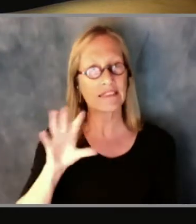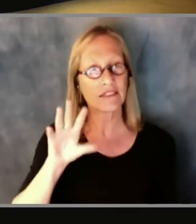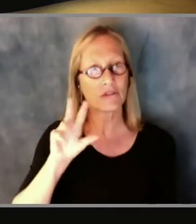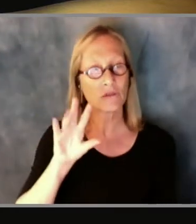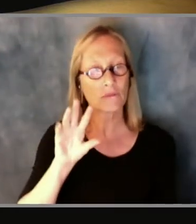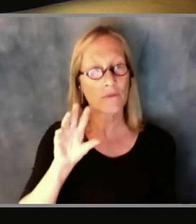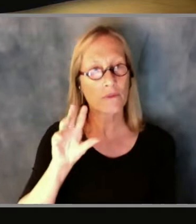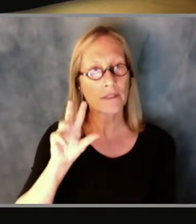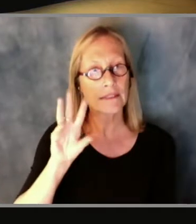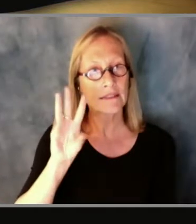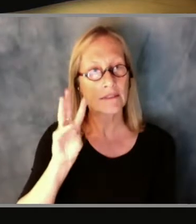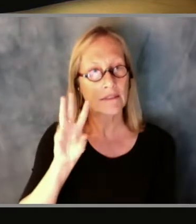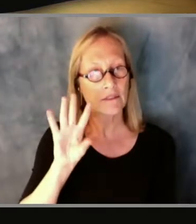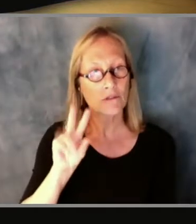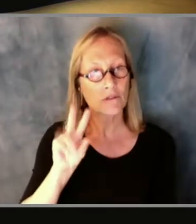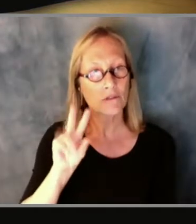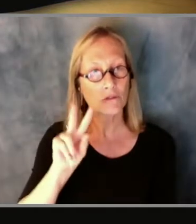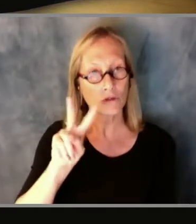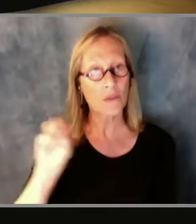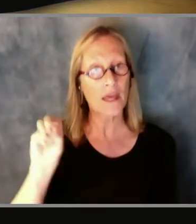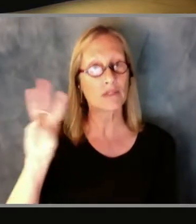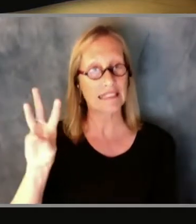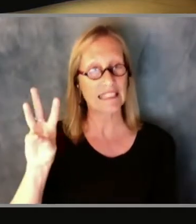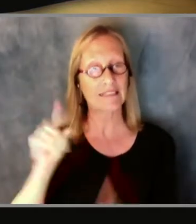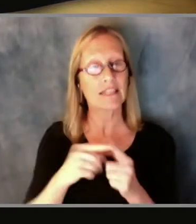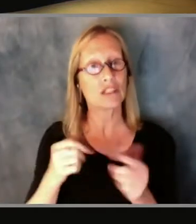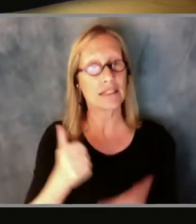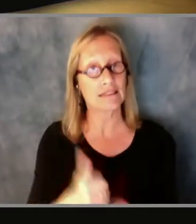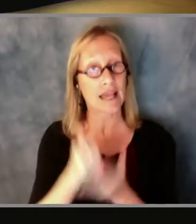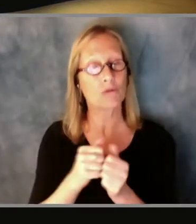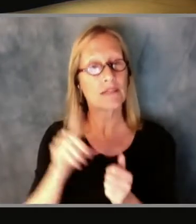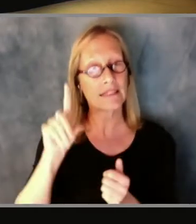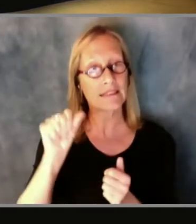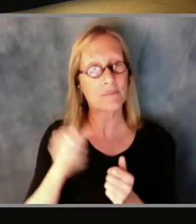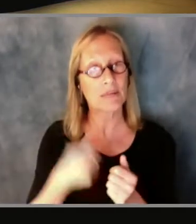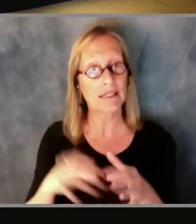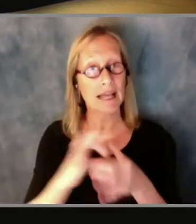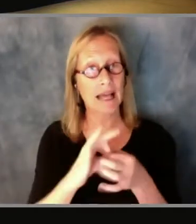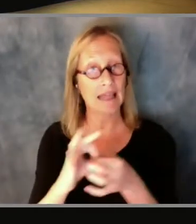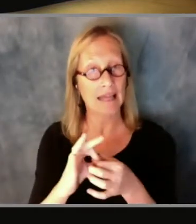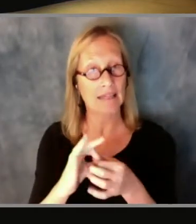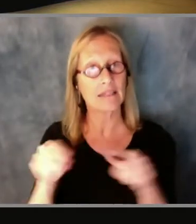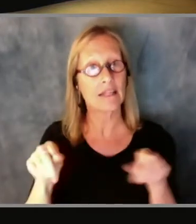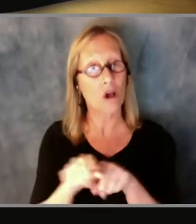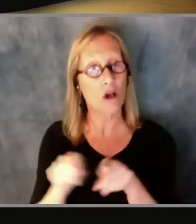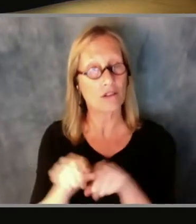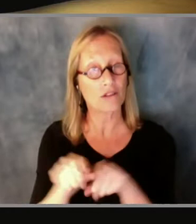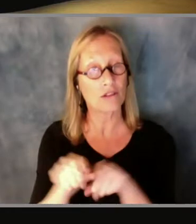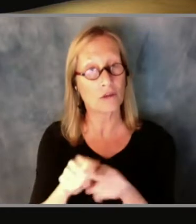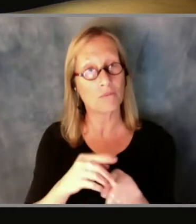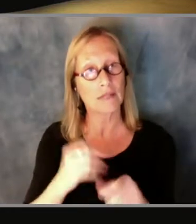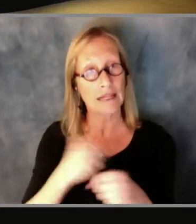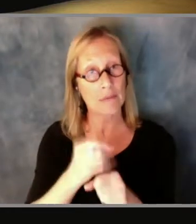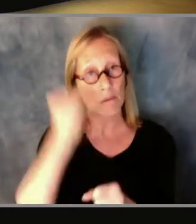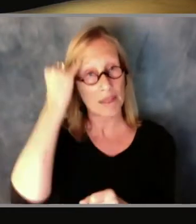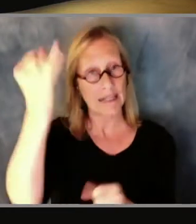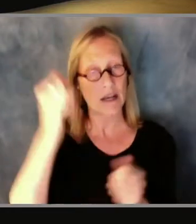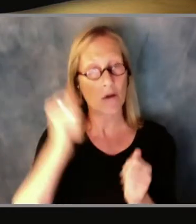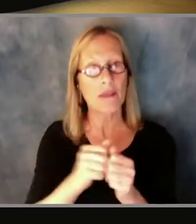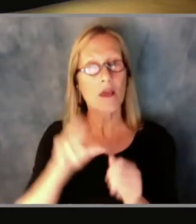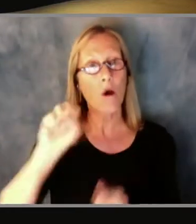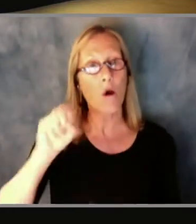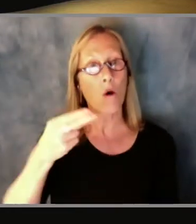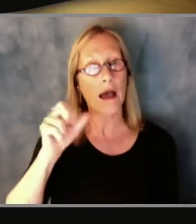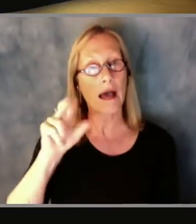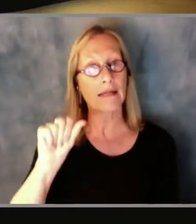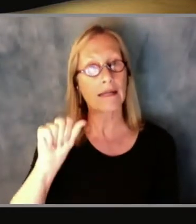since 2017 and notably came up with the idea of on a food back when we were able to